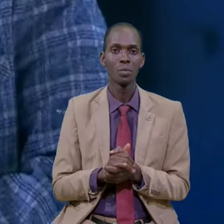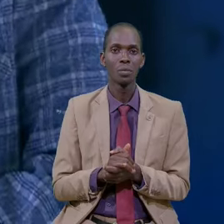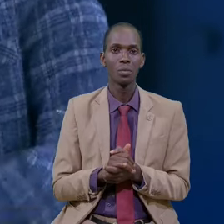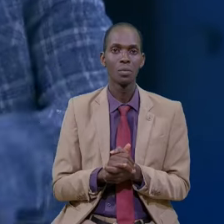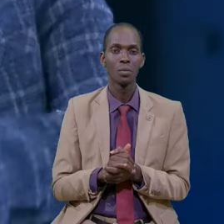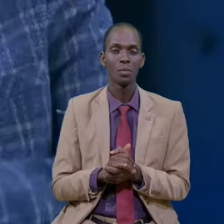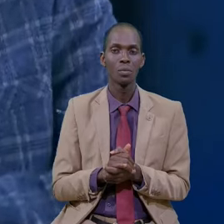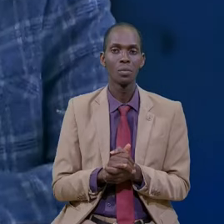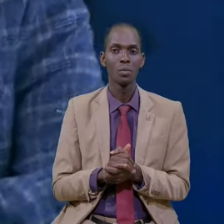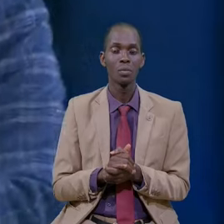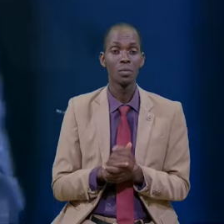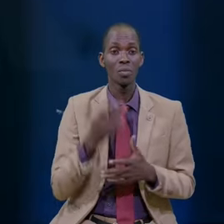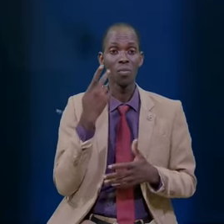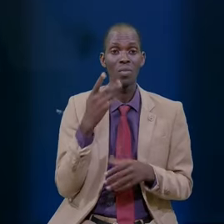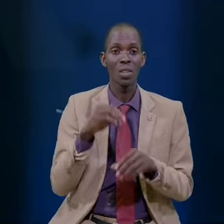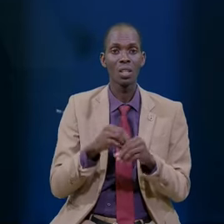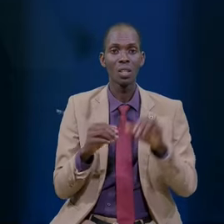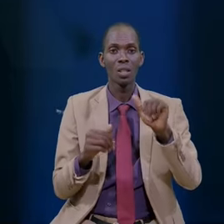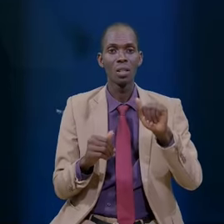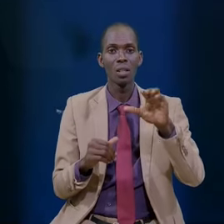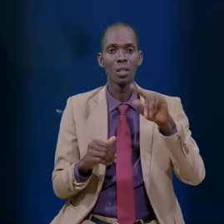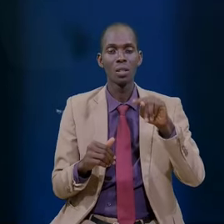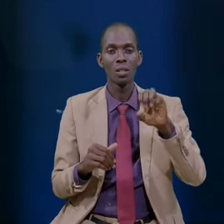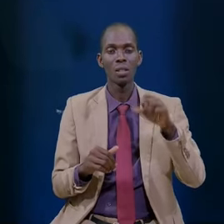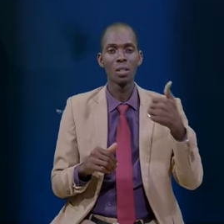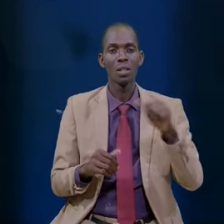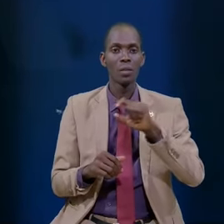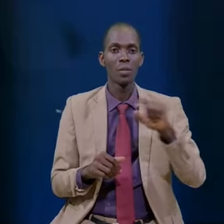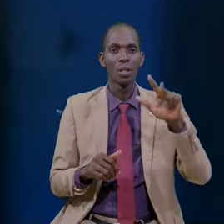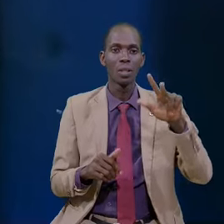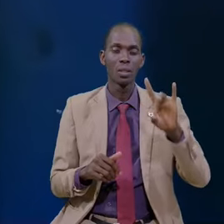fashion look at acts 10 verse